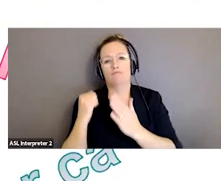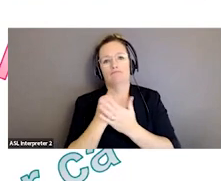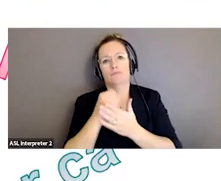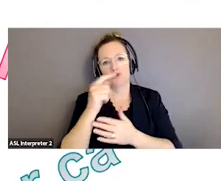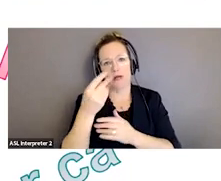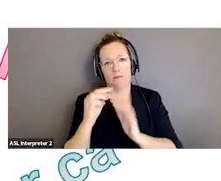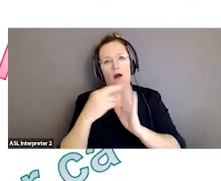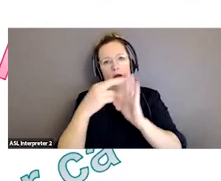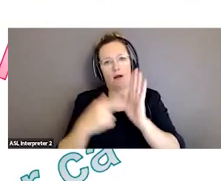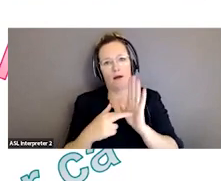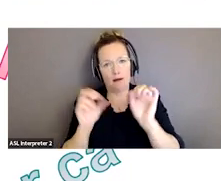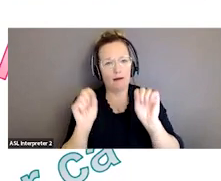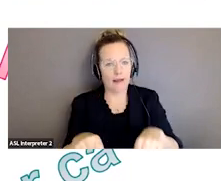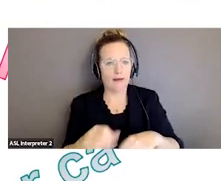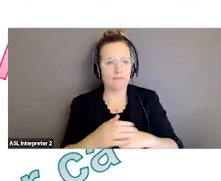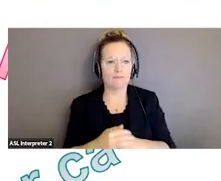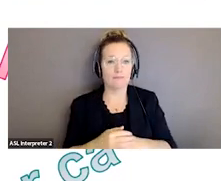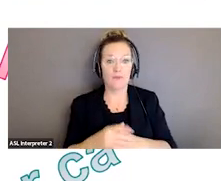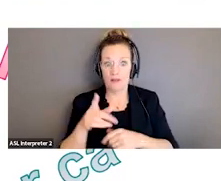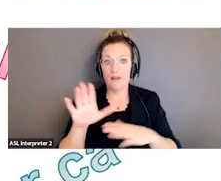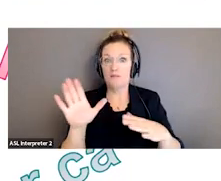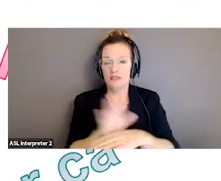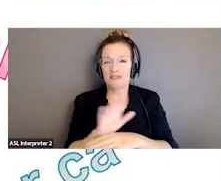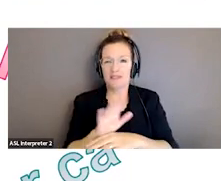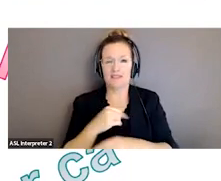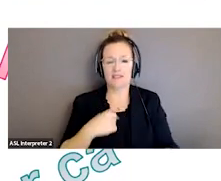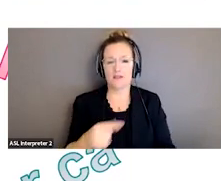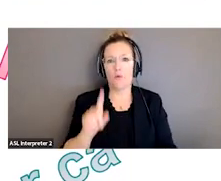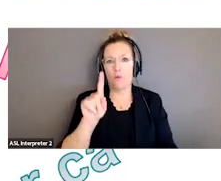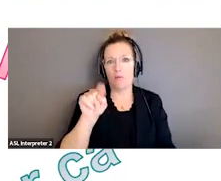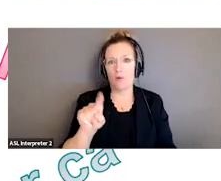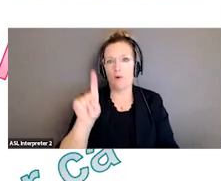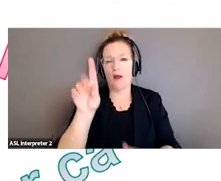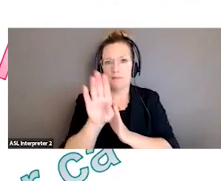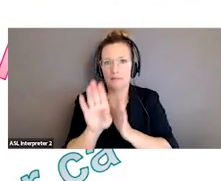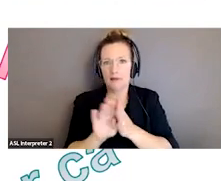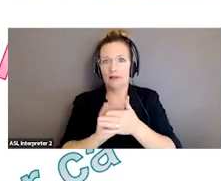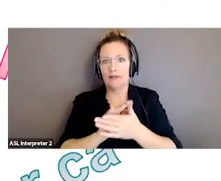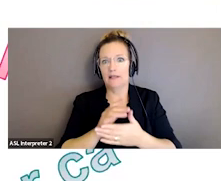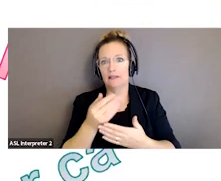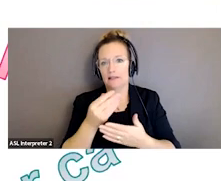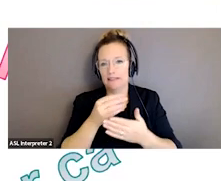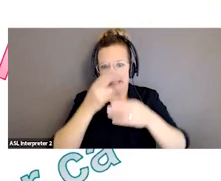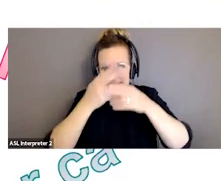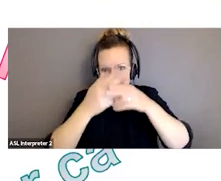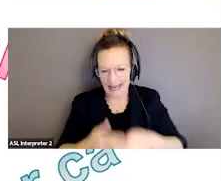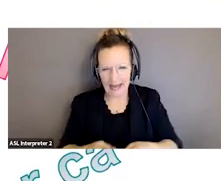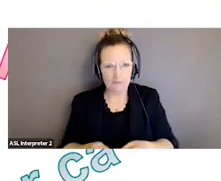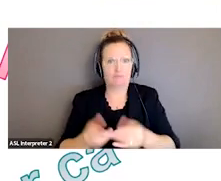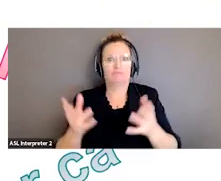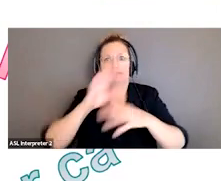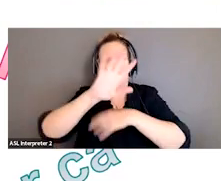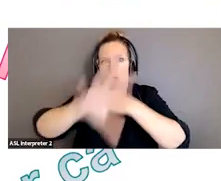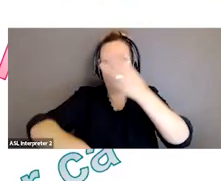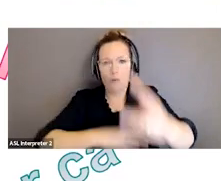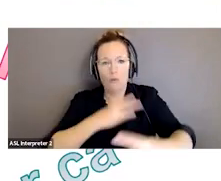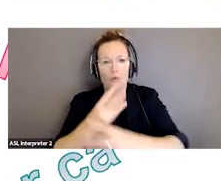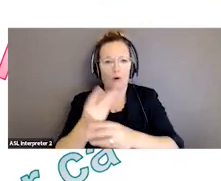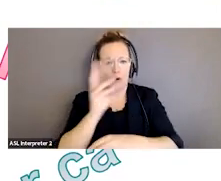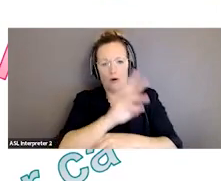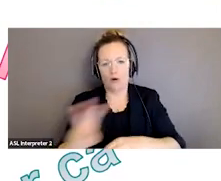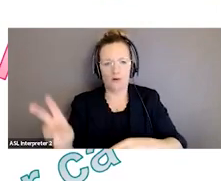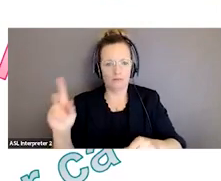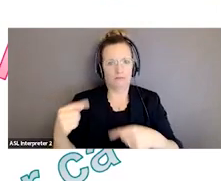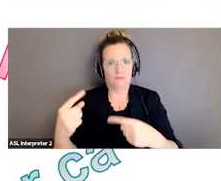business. In 2022, 1.1 billion domain names were registered worldwide. That's incredible. And as you